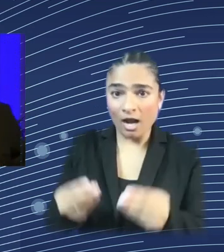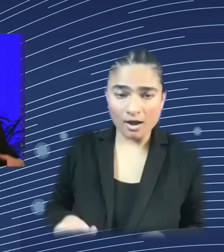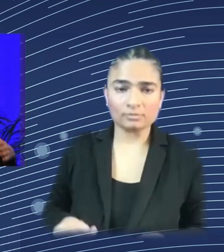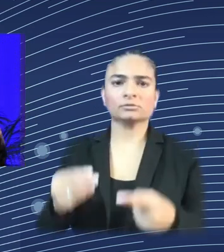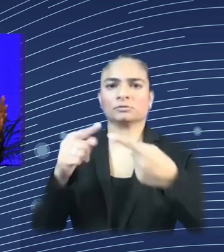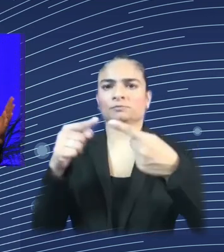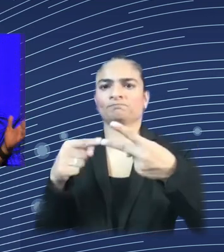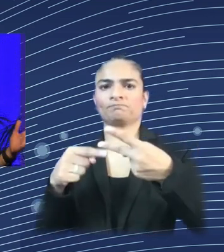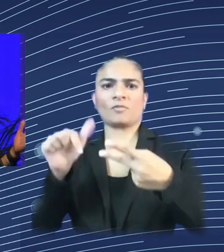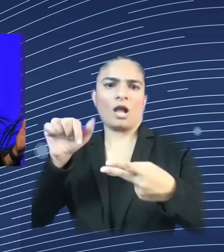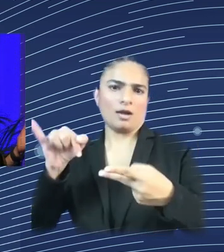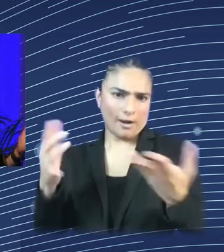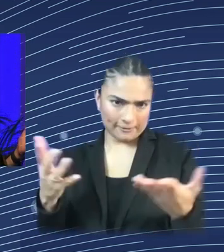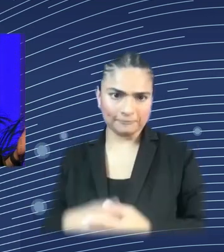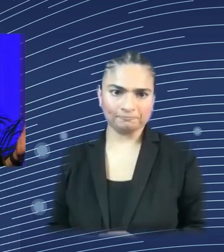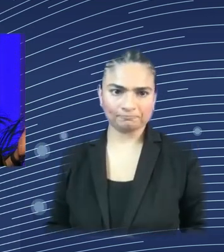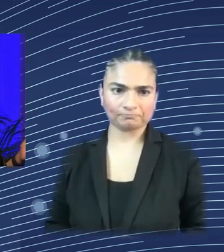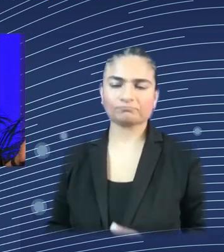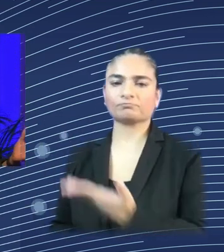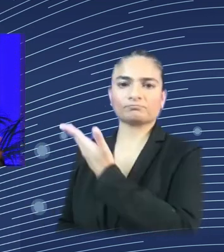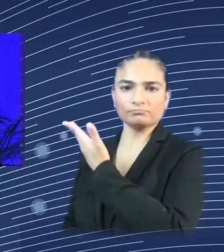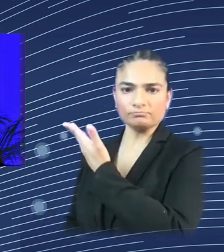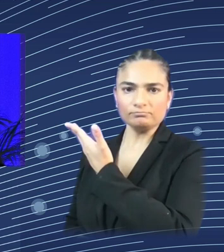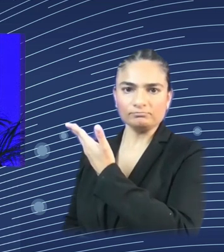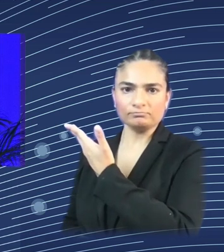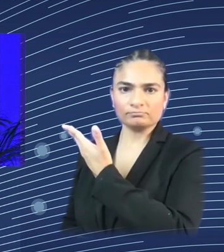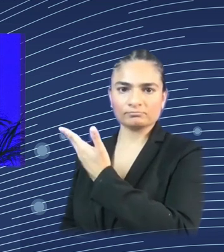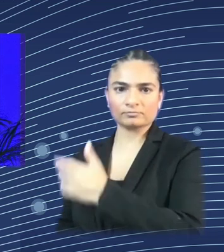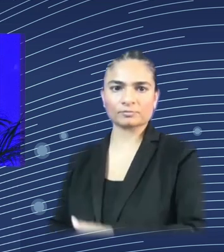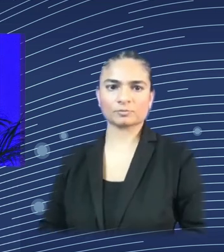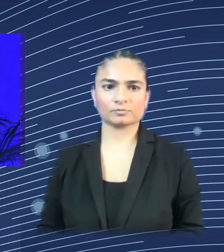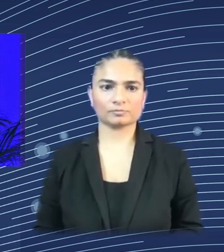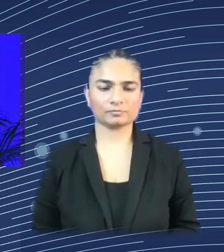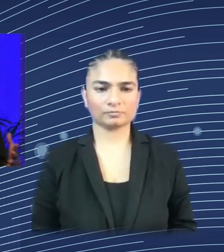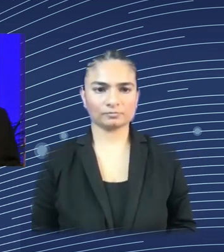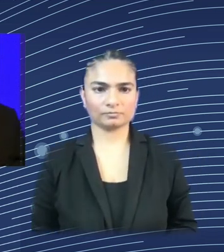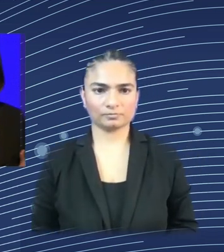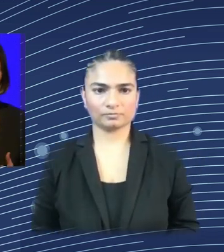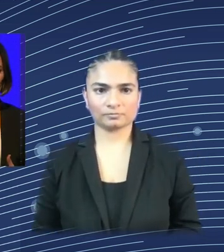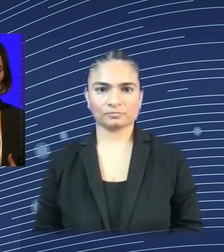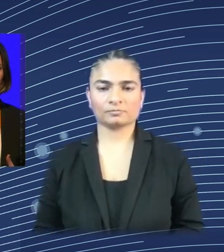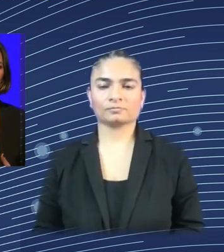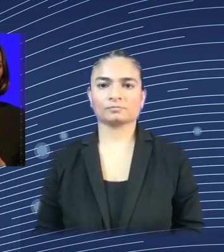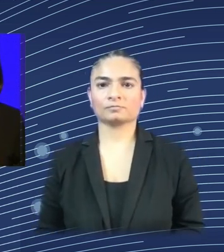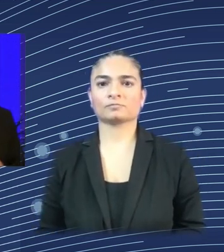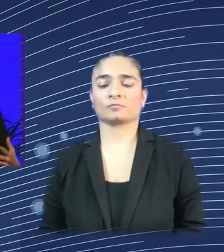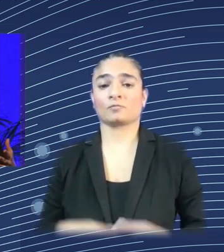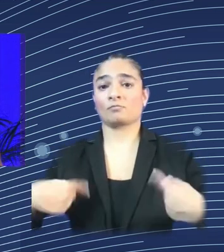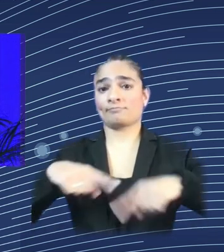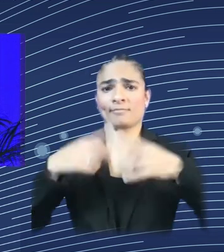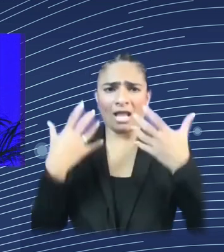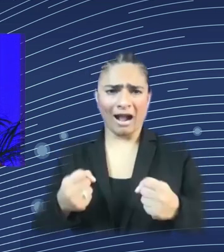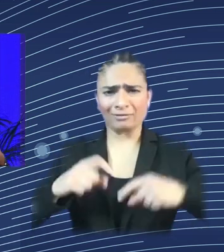So we have various AI systems already in use in social services in Europe and abroad. And from